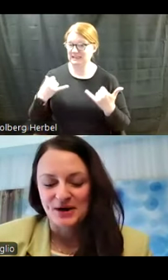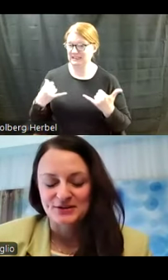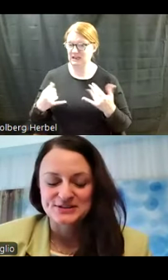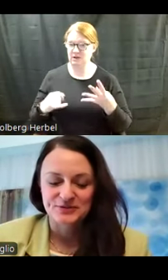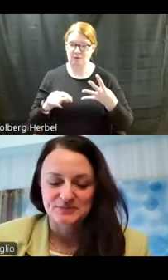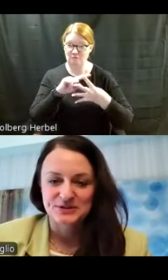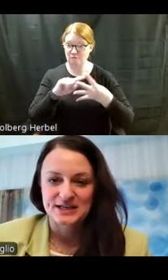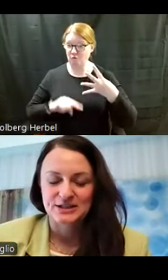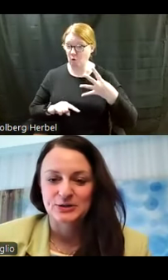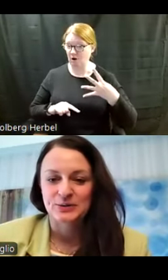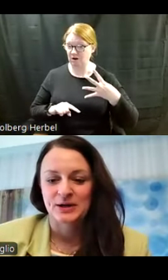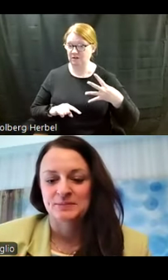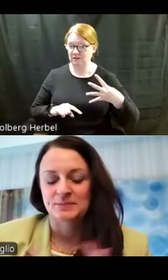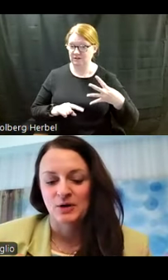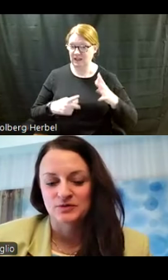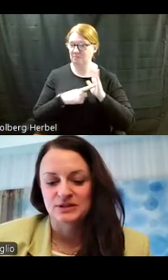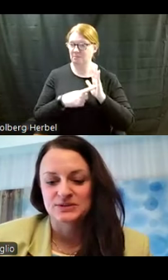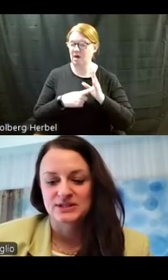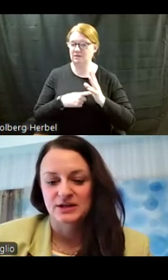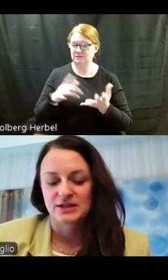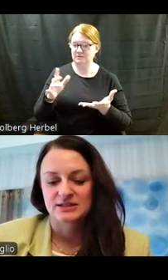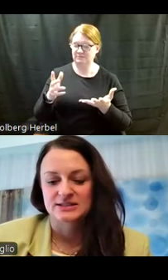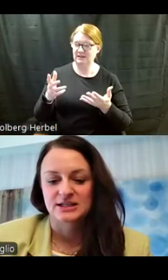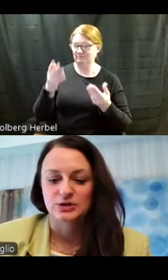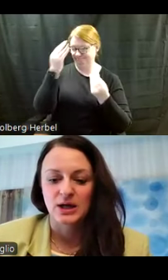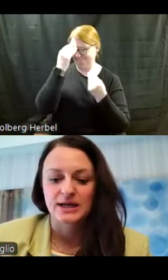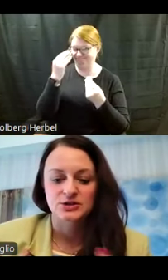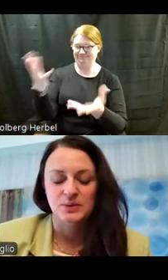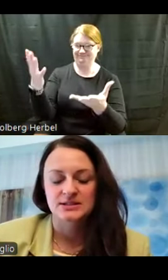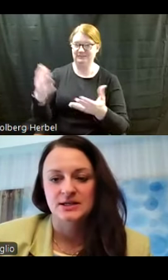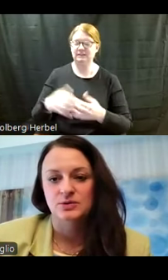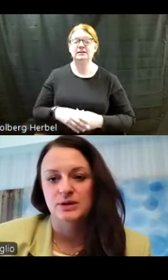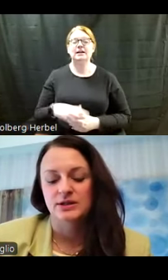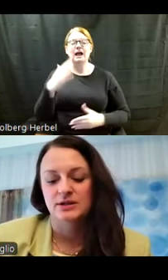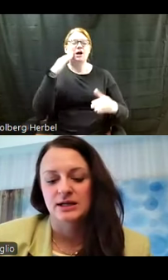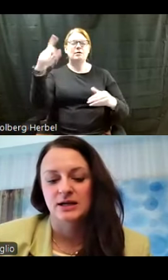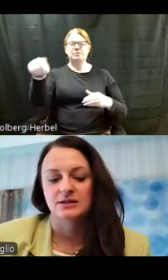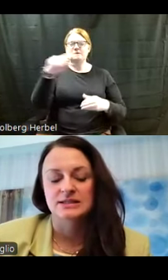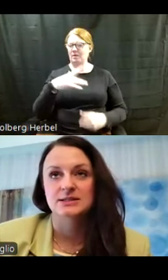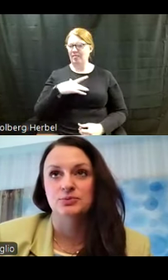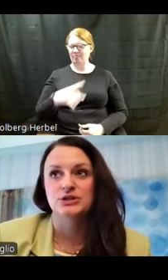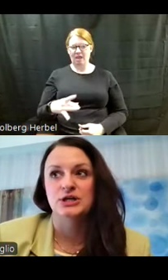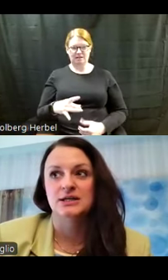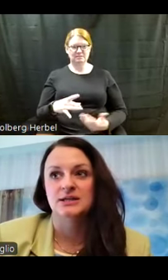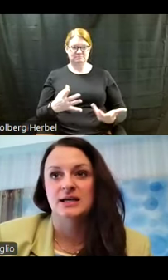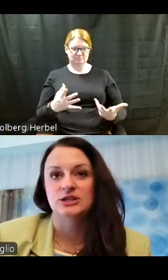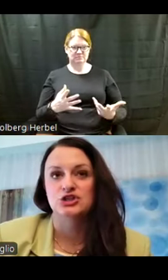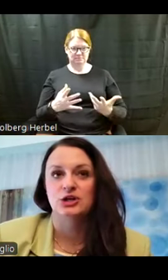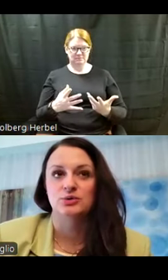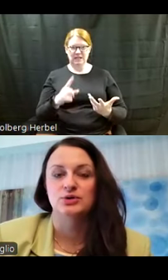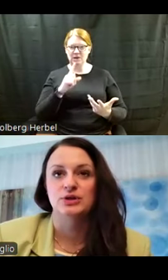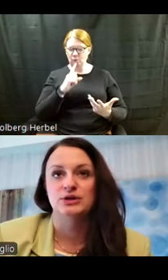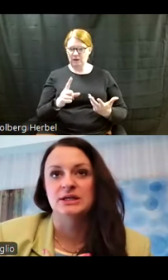large models and frameworks at you. Hopefully you saw things that you liked or resonated with, and at least appreciated that